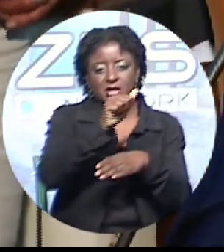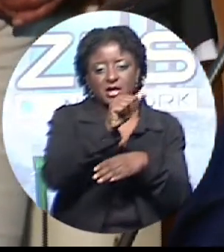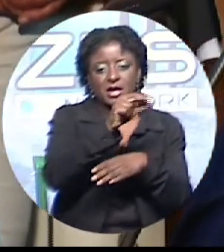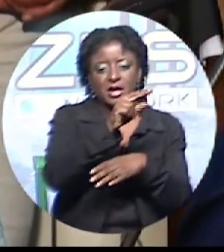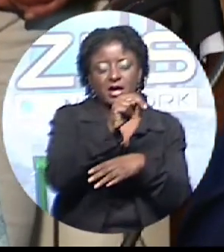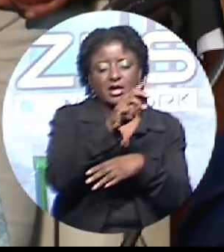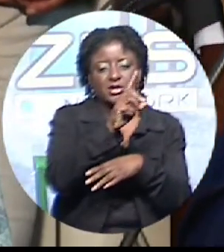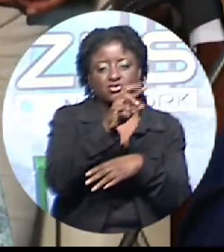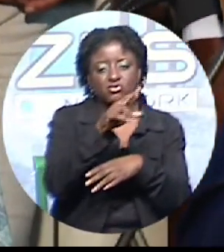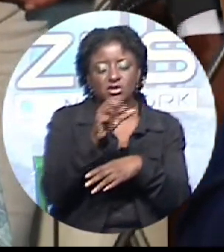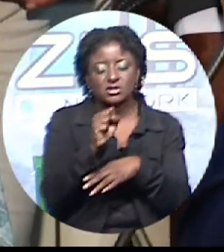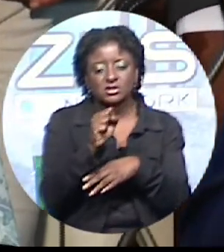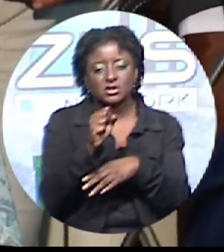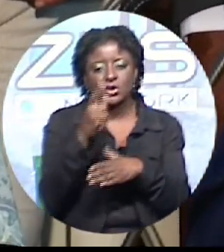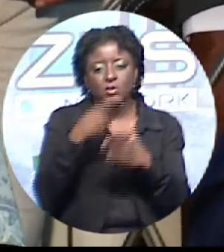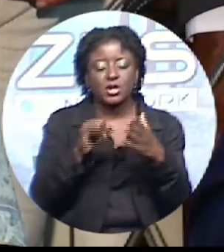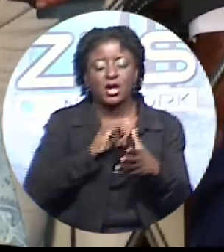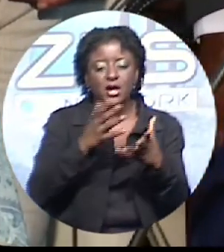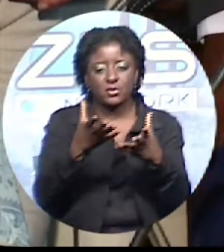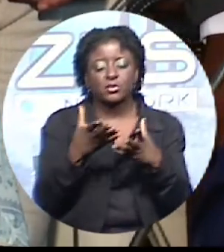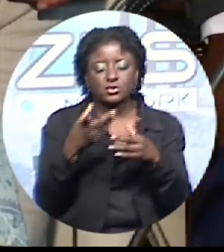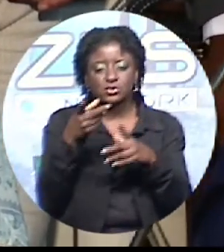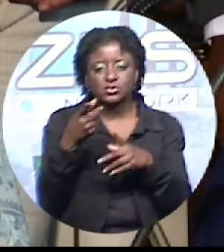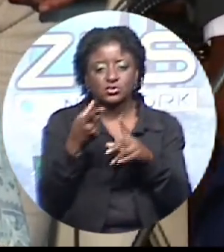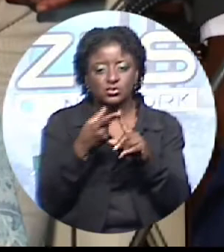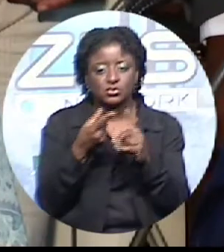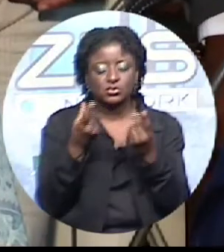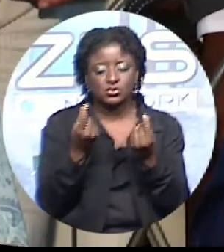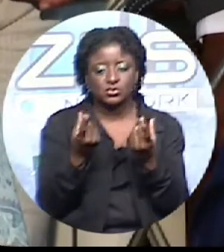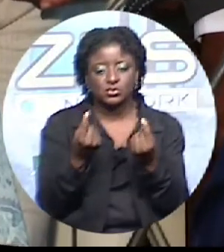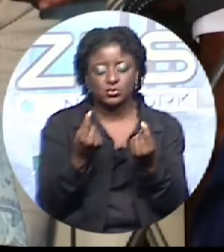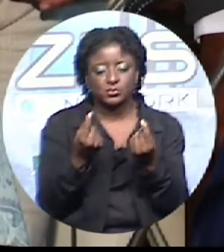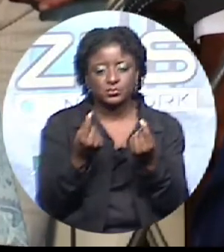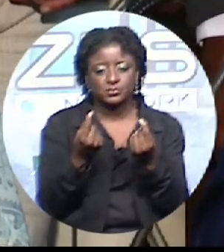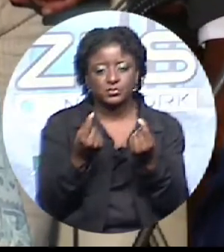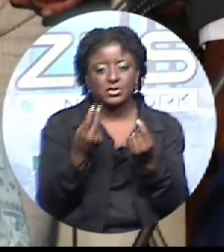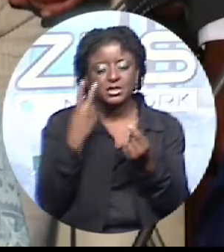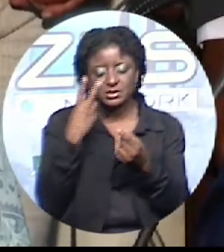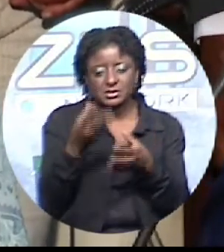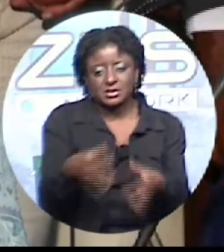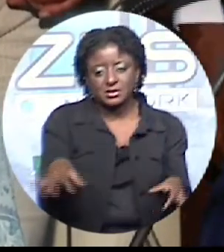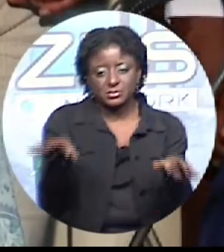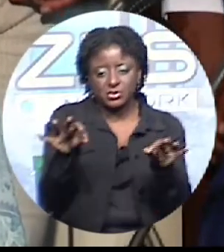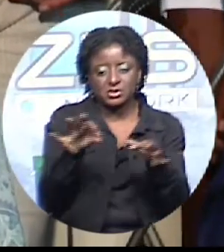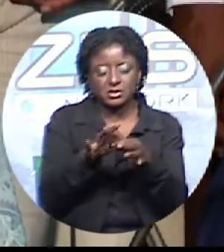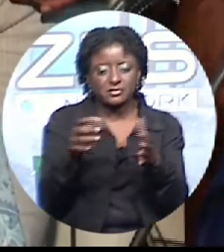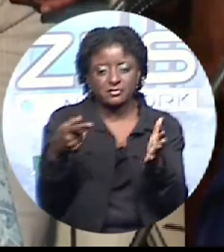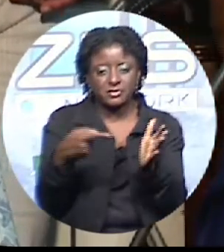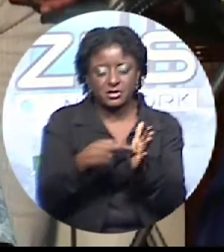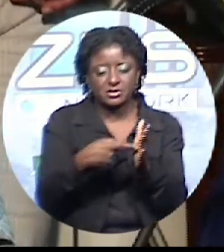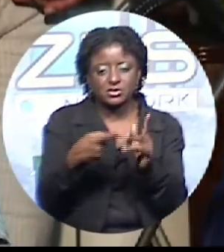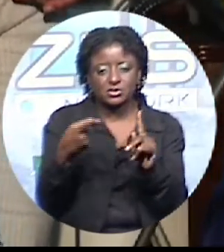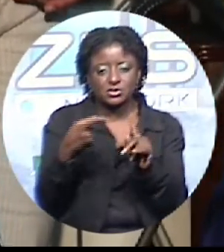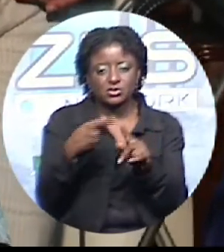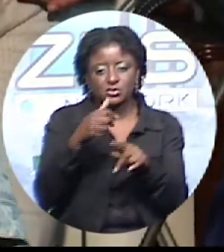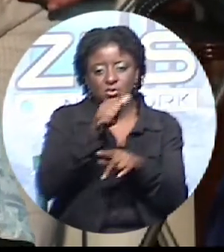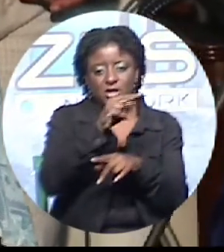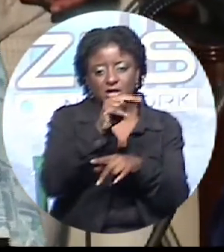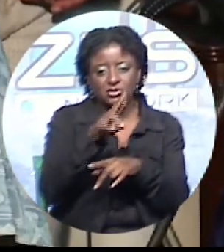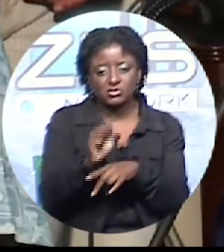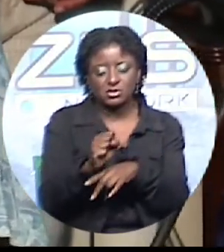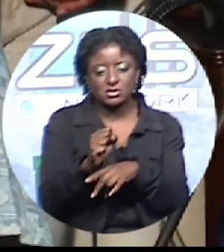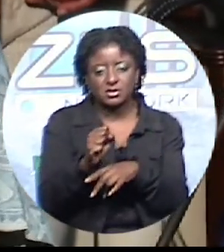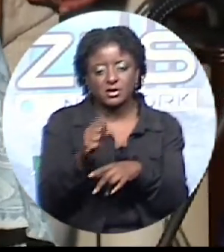to do is see the significance of this to Andros, and not just for the north, but for central and